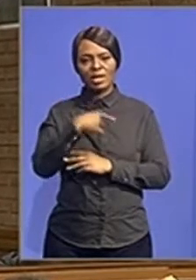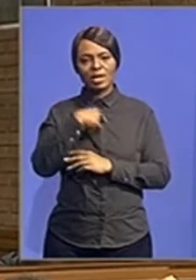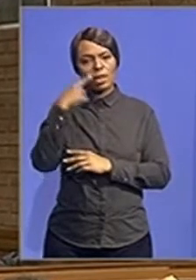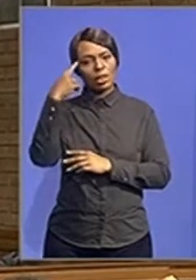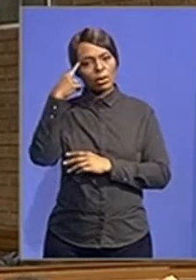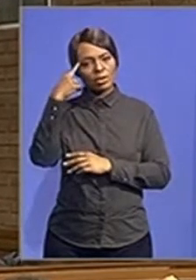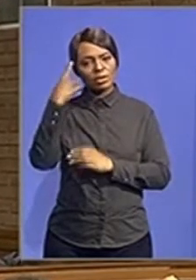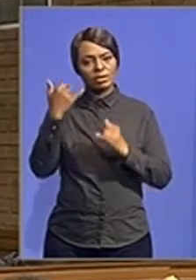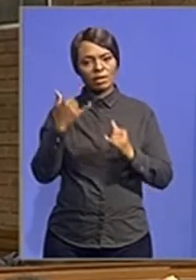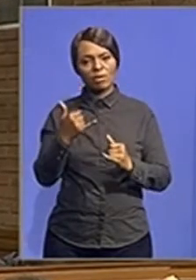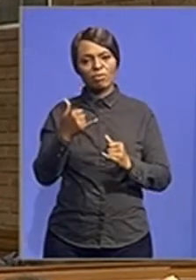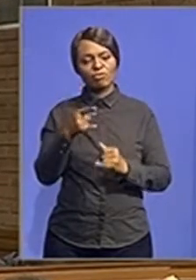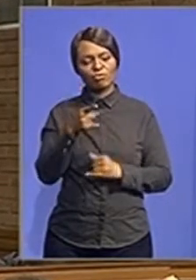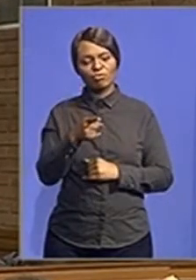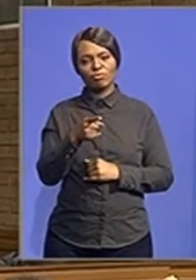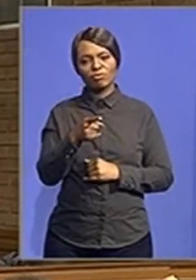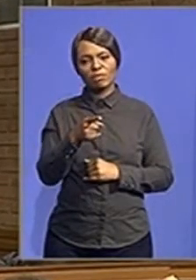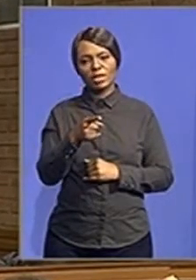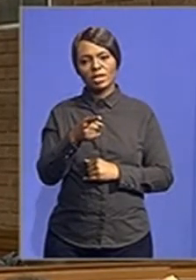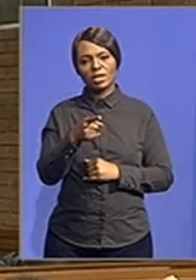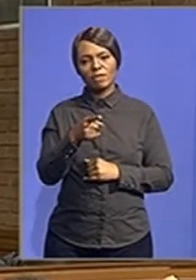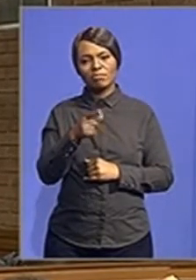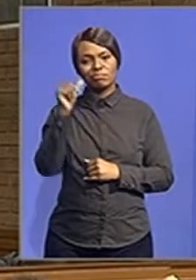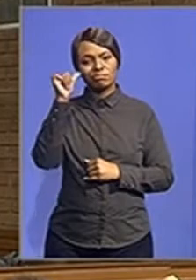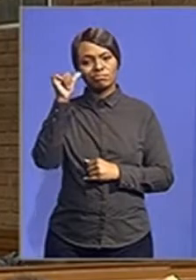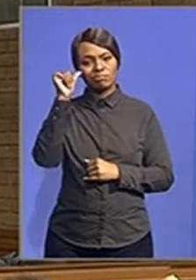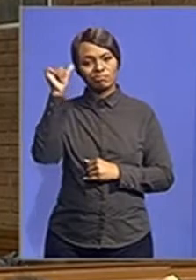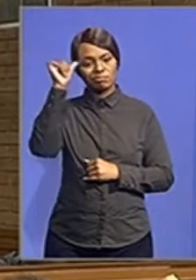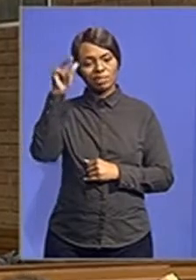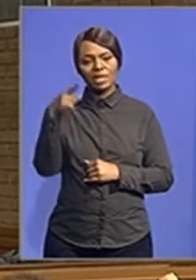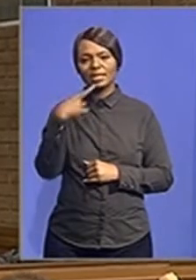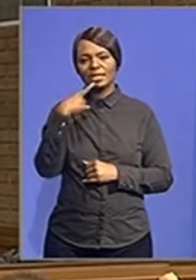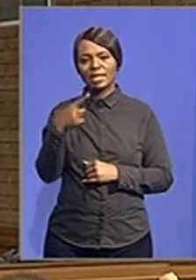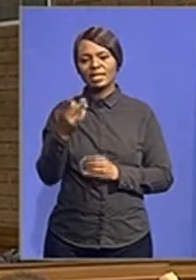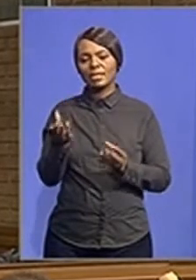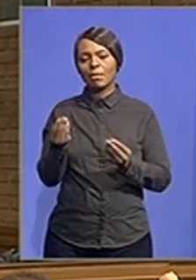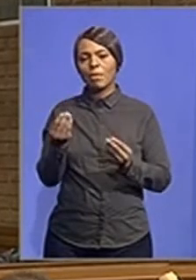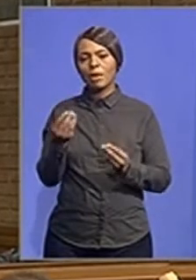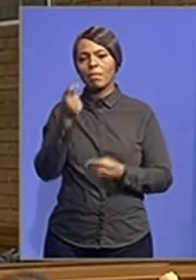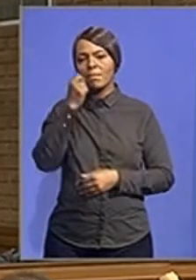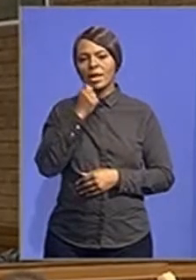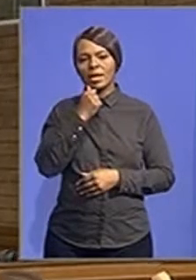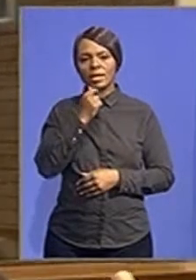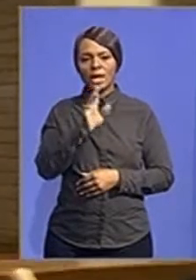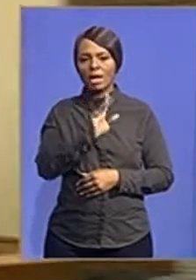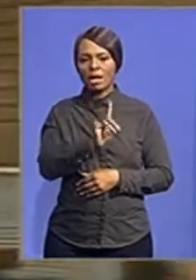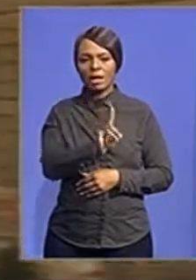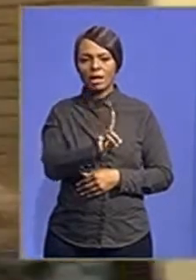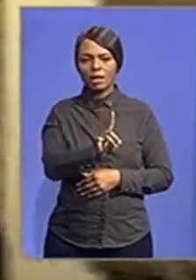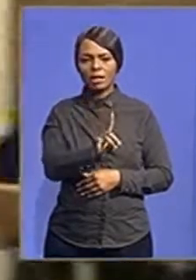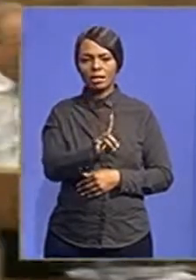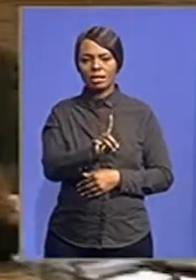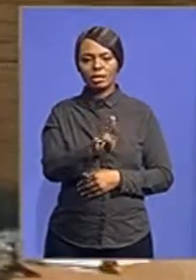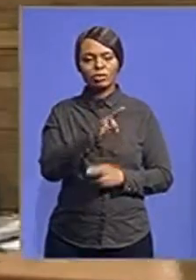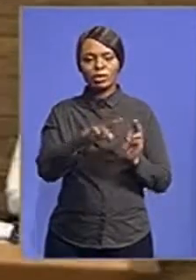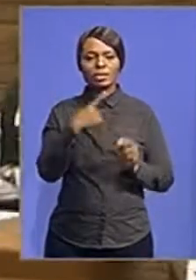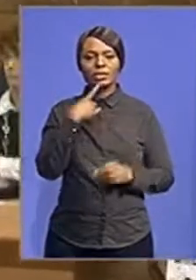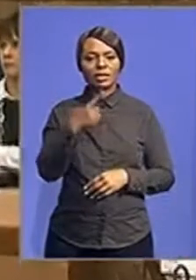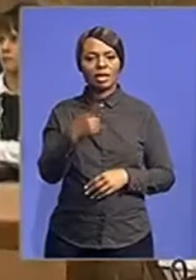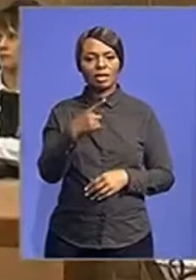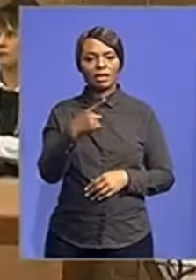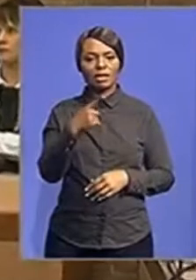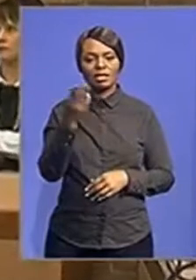calling an adult man a simple man. I remain with my objection.